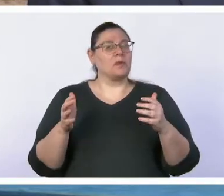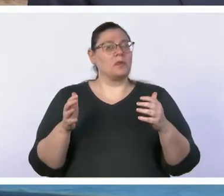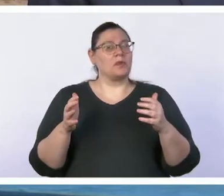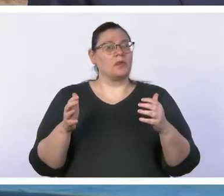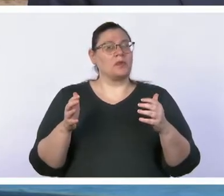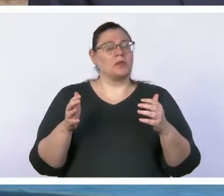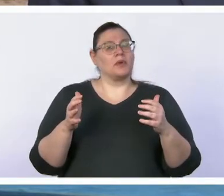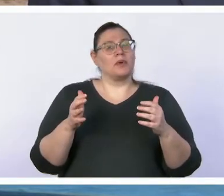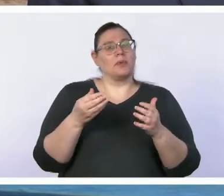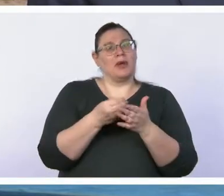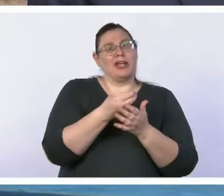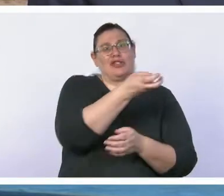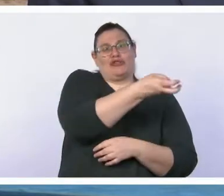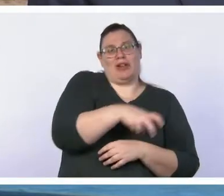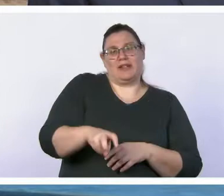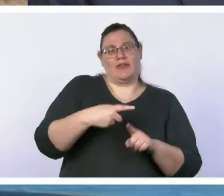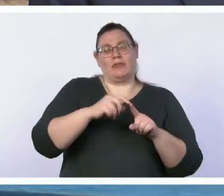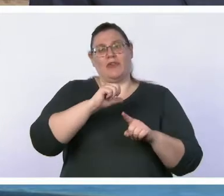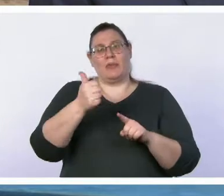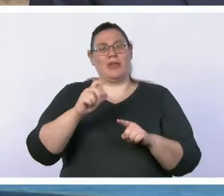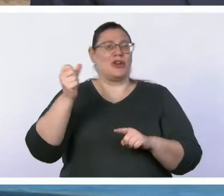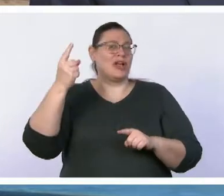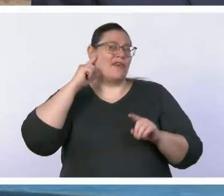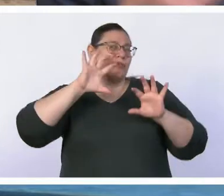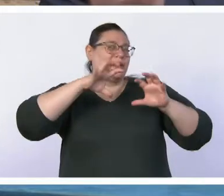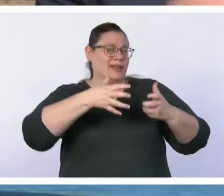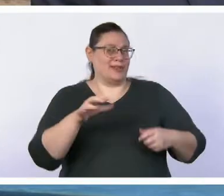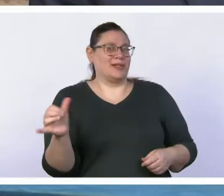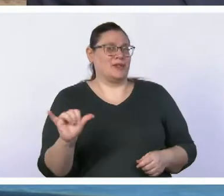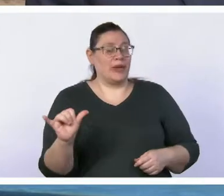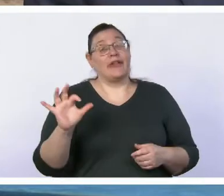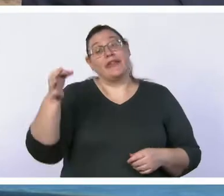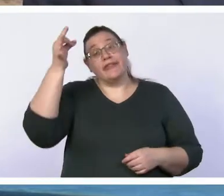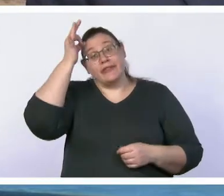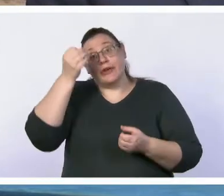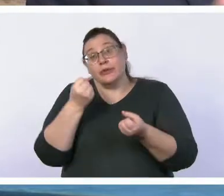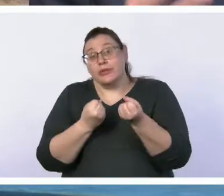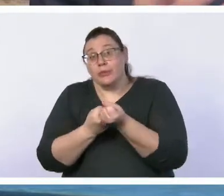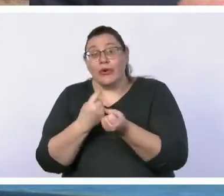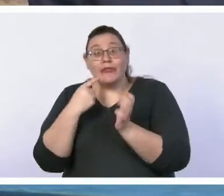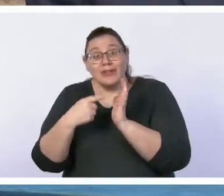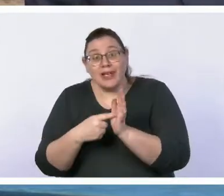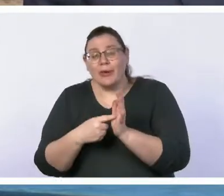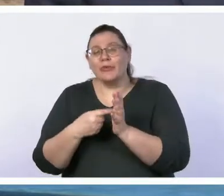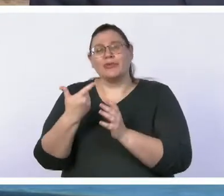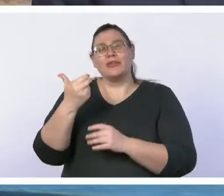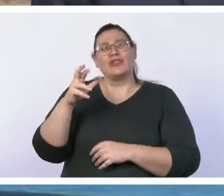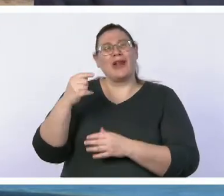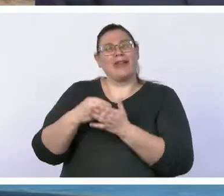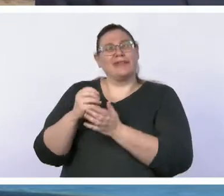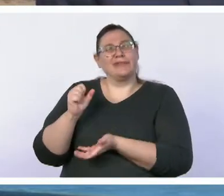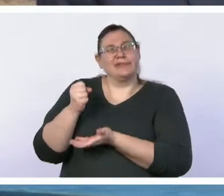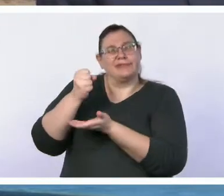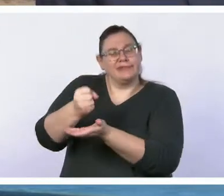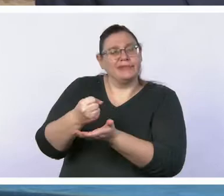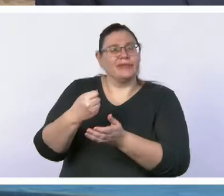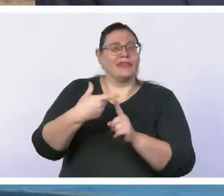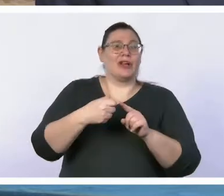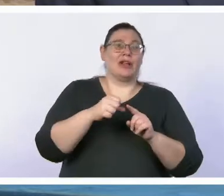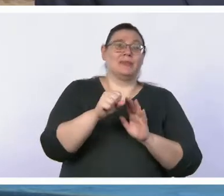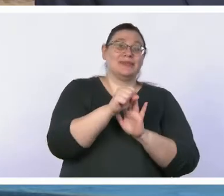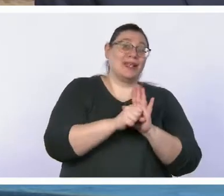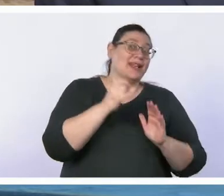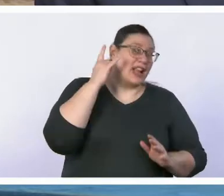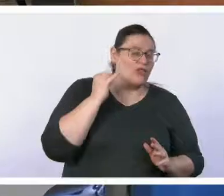transfers of funds from other government entities as well, federal support, grant funding from the state government, and so